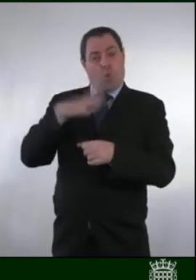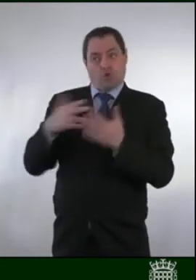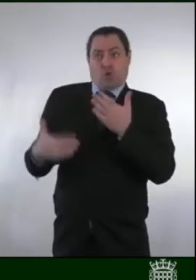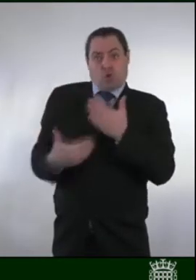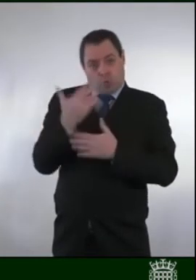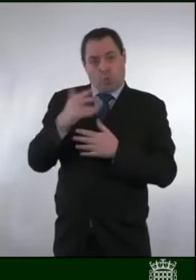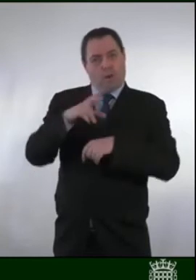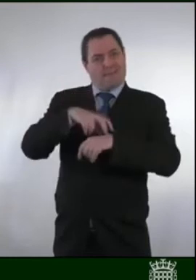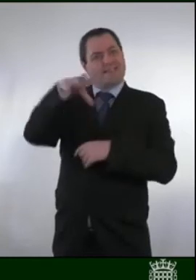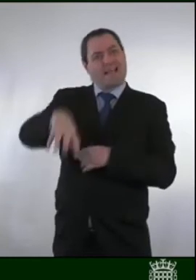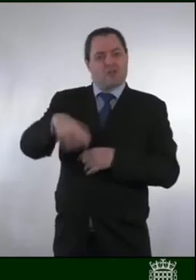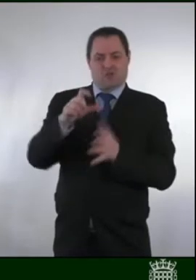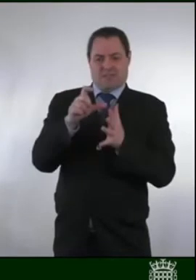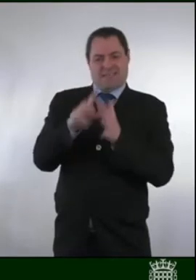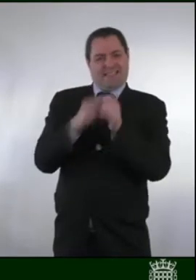Street?